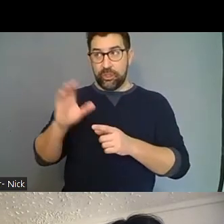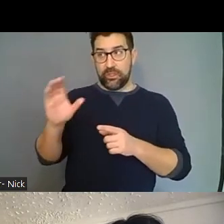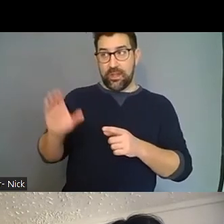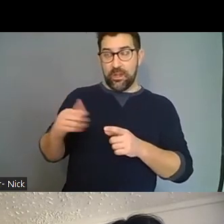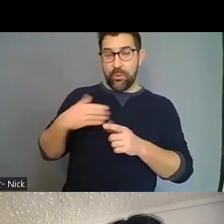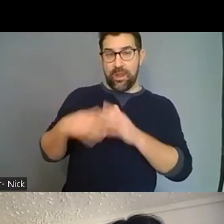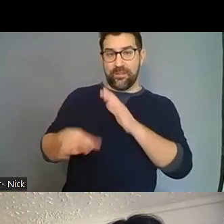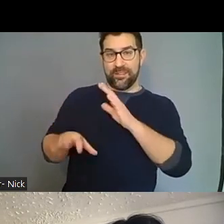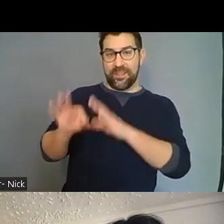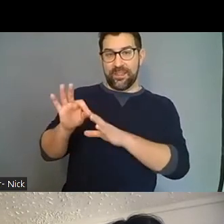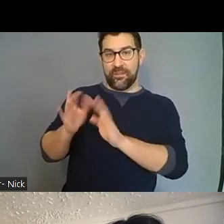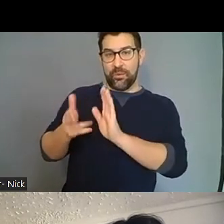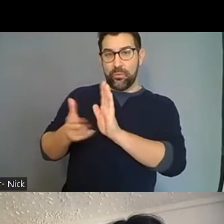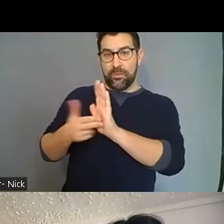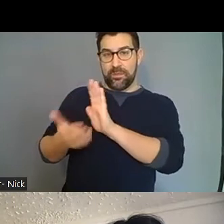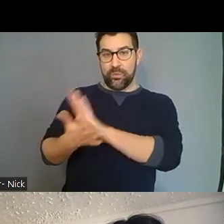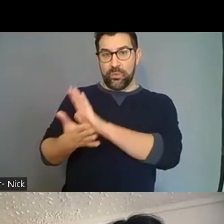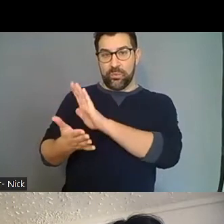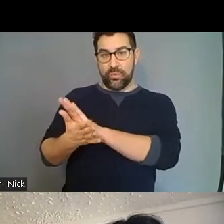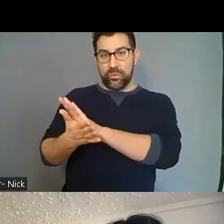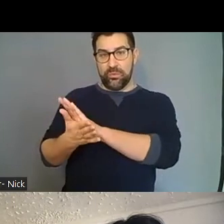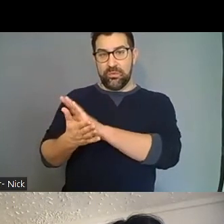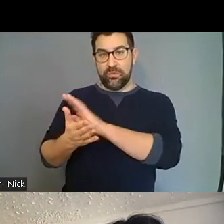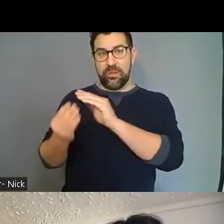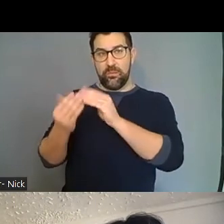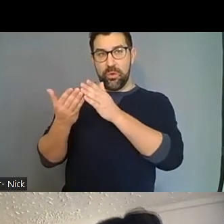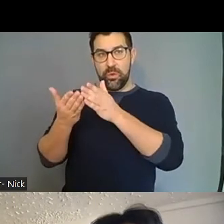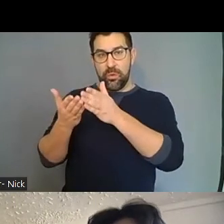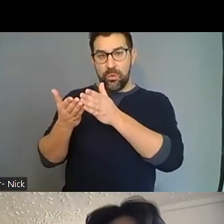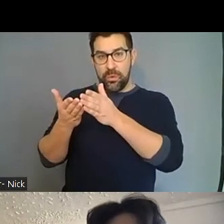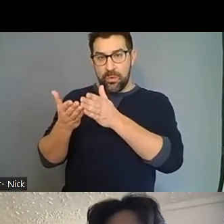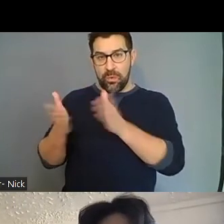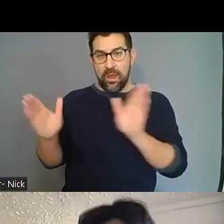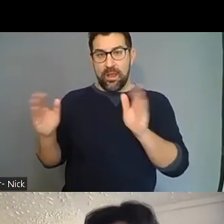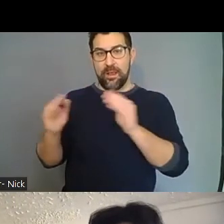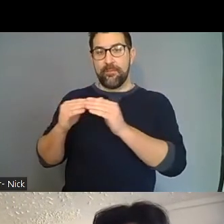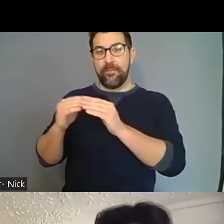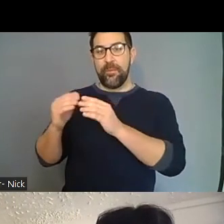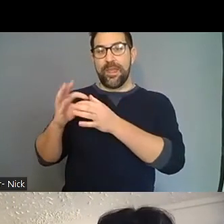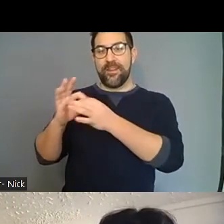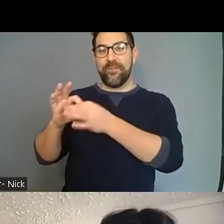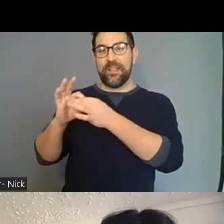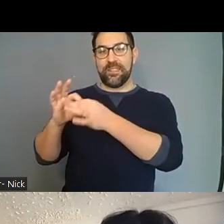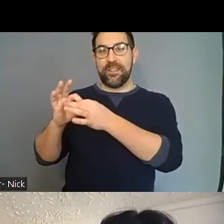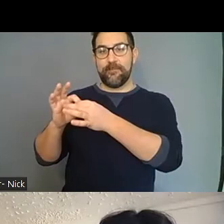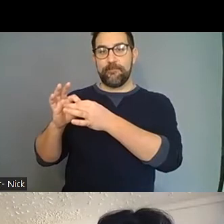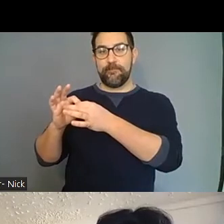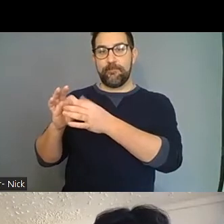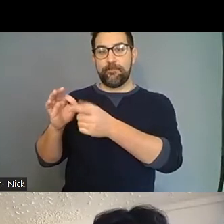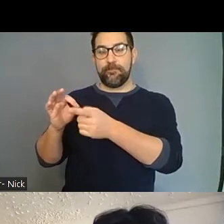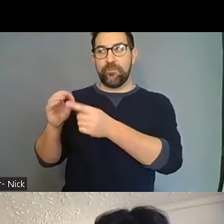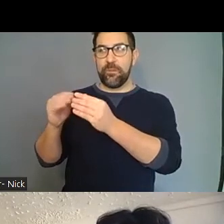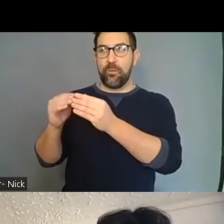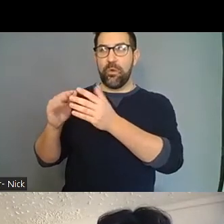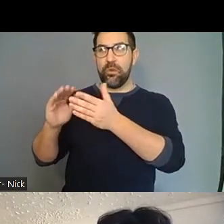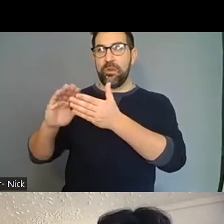schools where they're more wide and more invested into, and there's more humanity